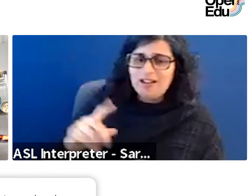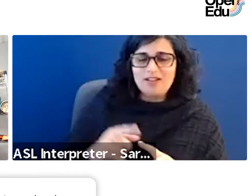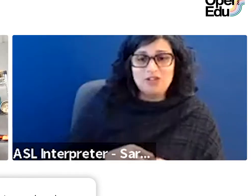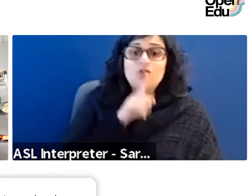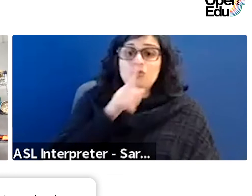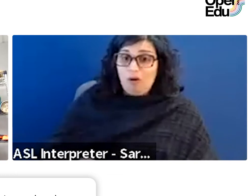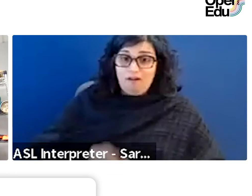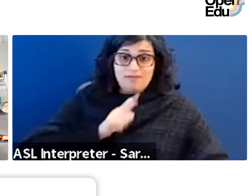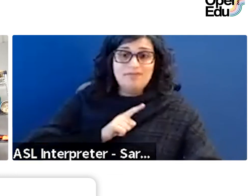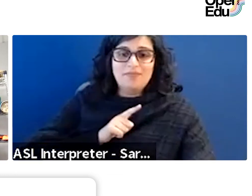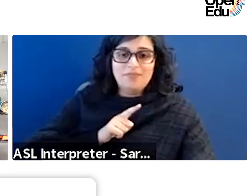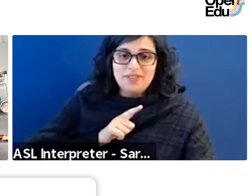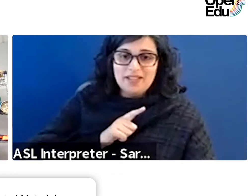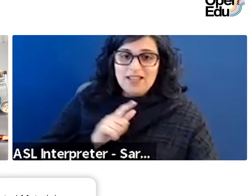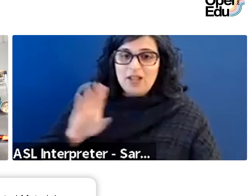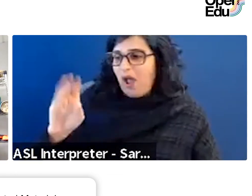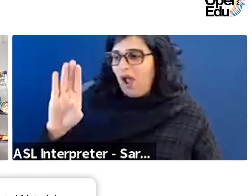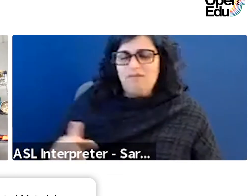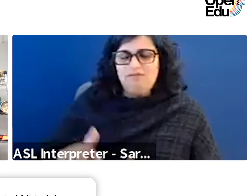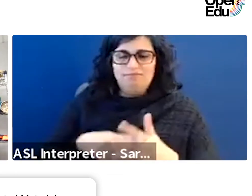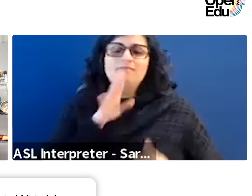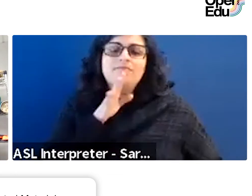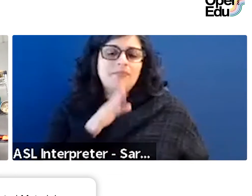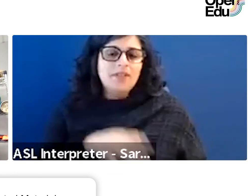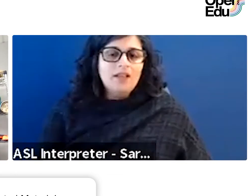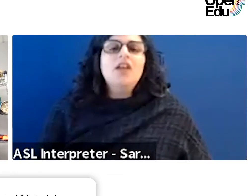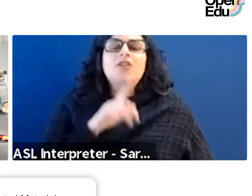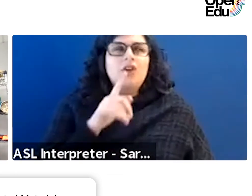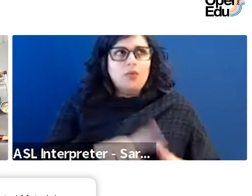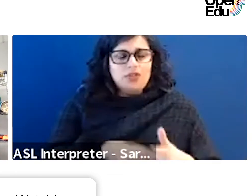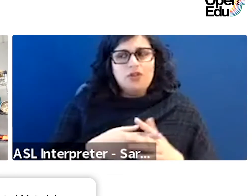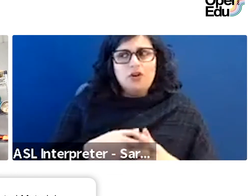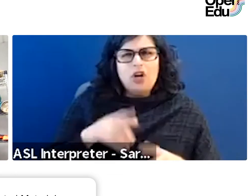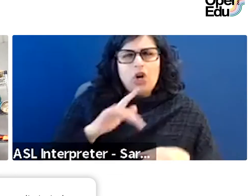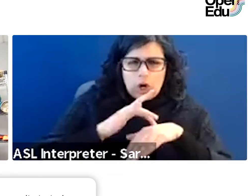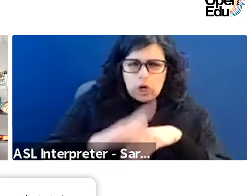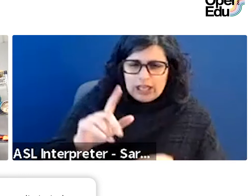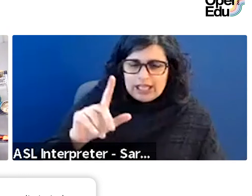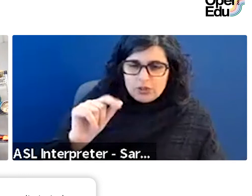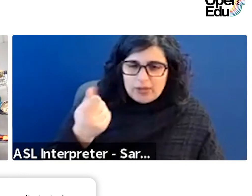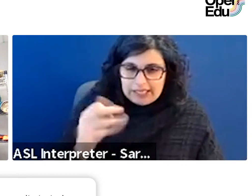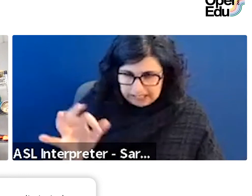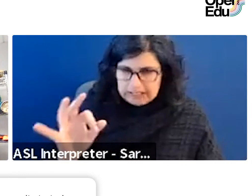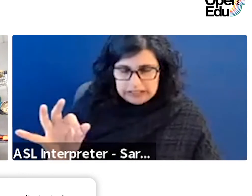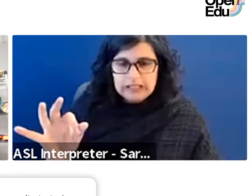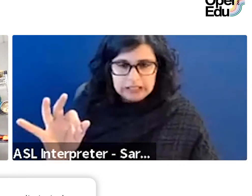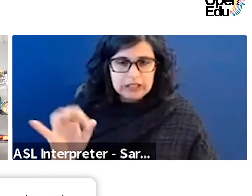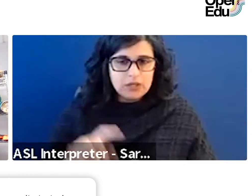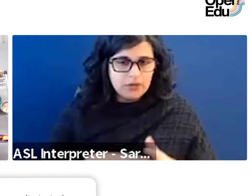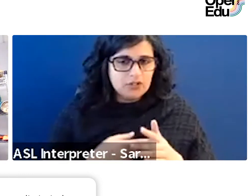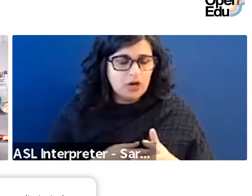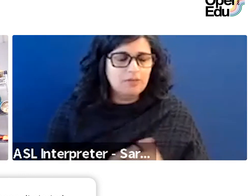start. I think that's what we started Material Return in early 2019, and